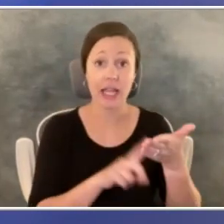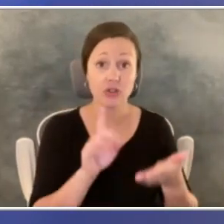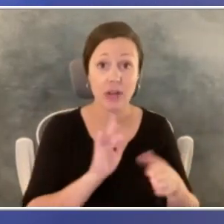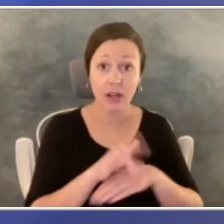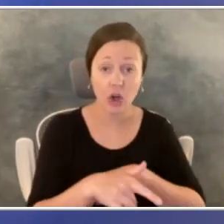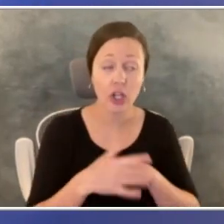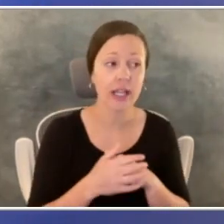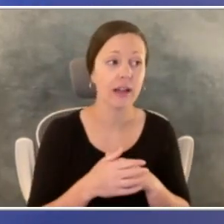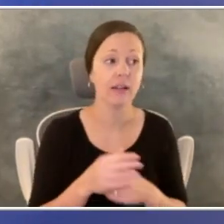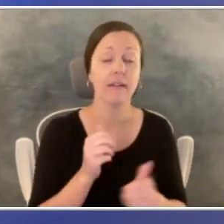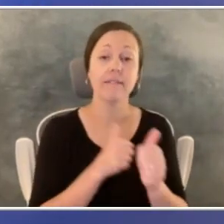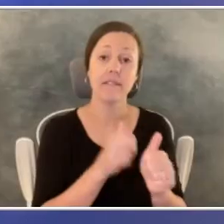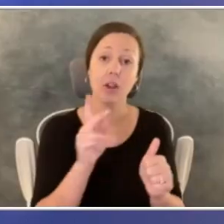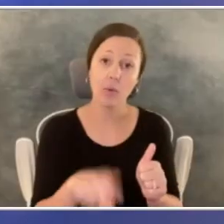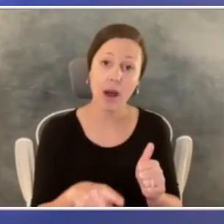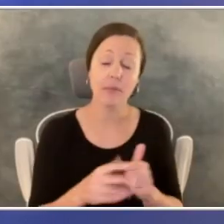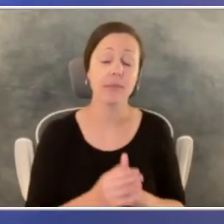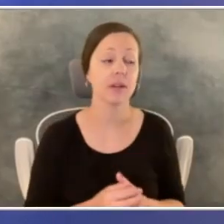up.